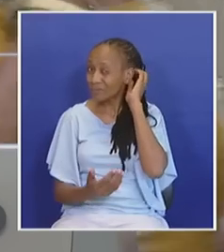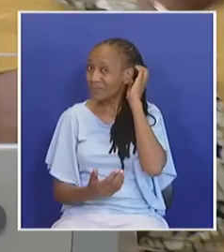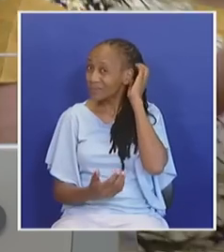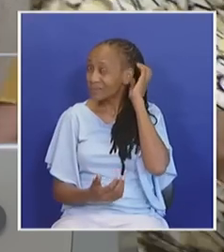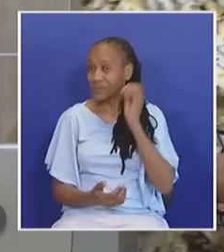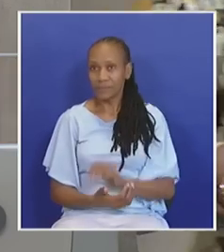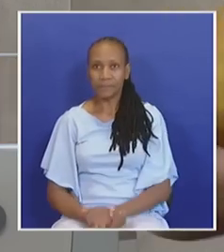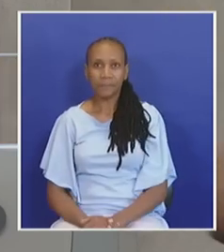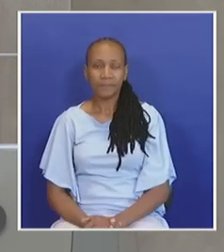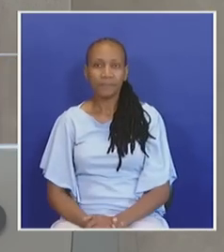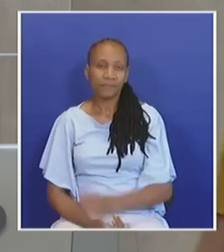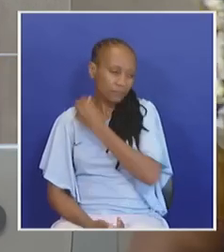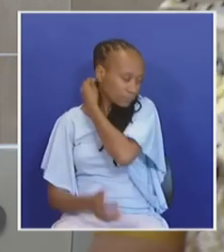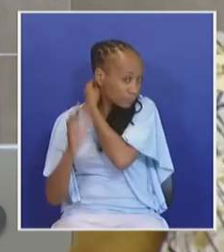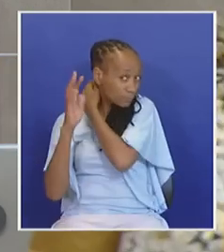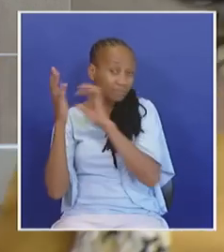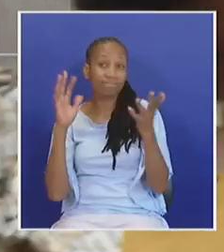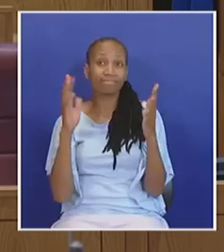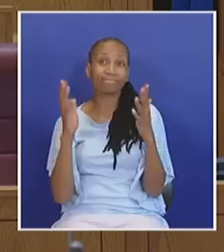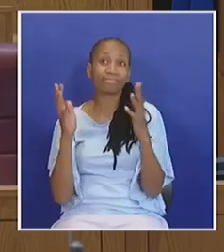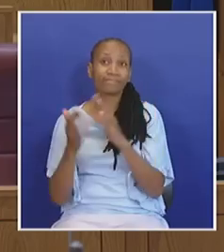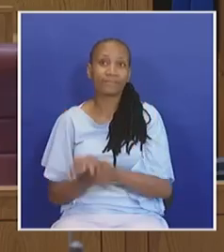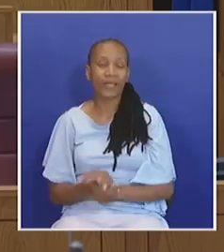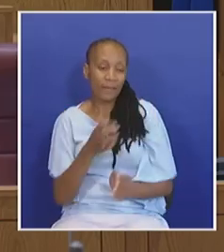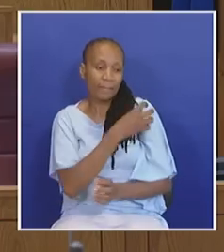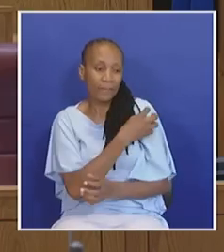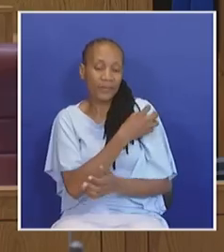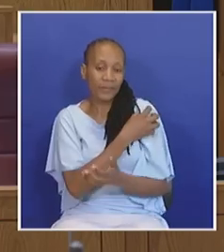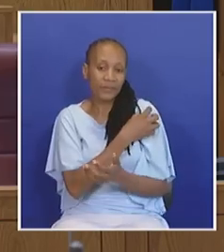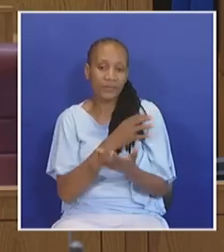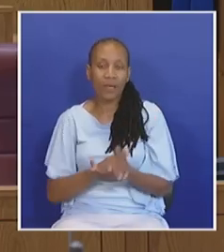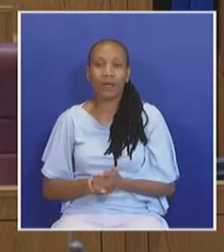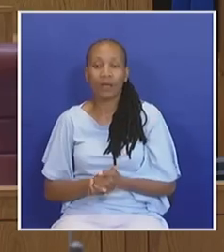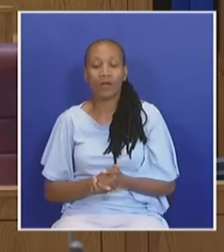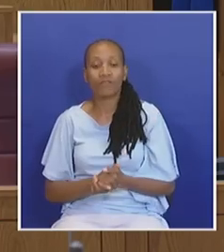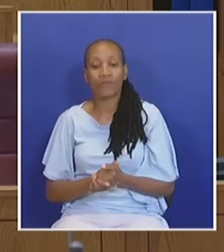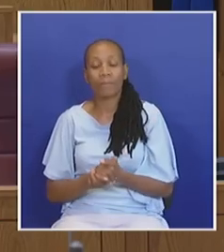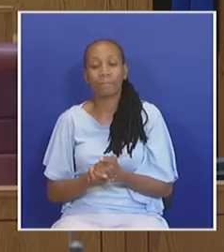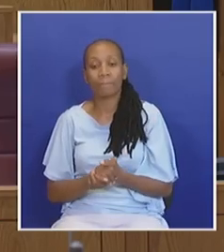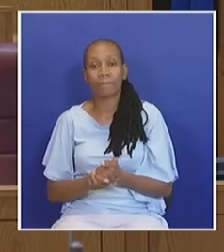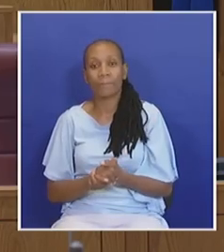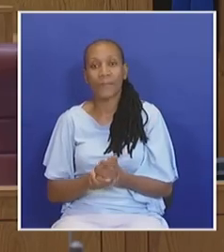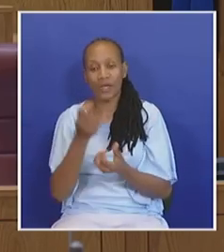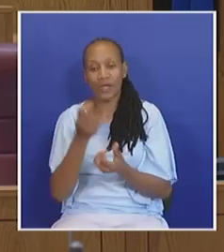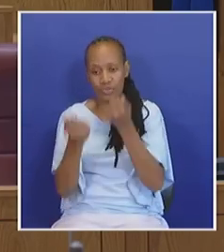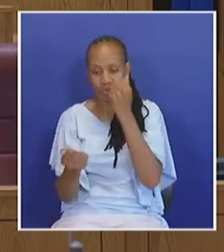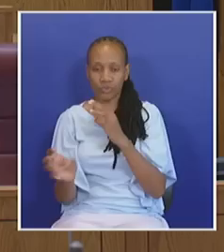ma'am. The Honorable, the Minister, Justice and Correctional Services, Honorable